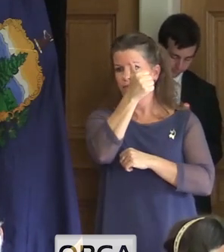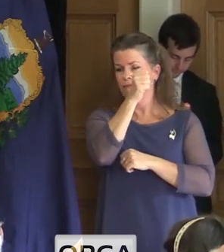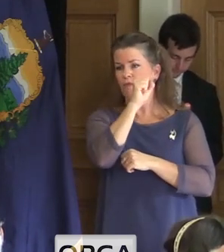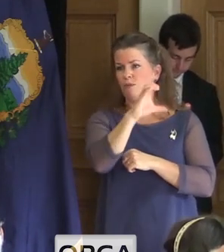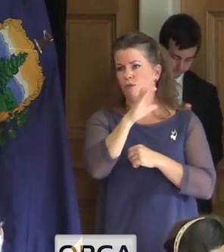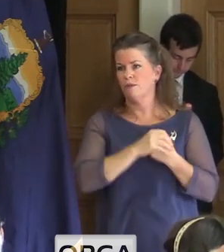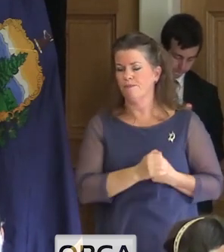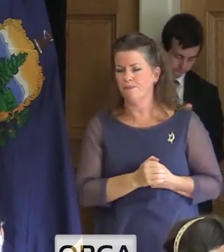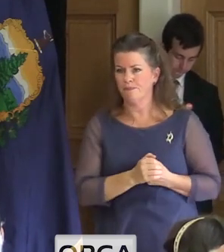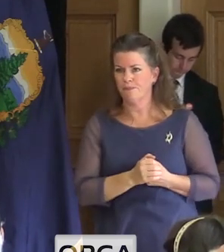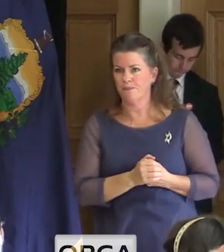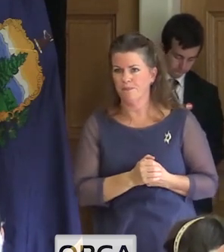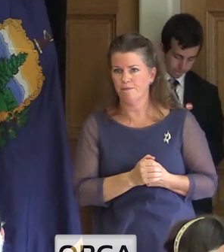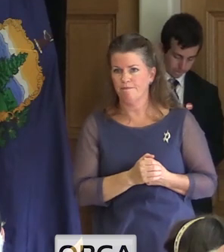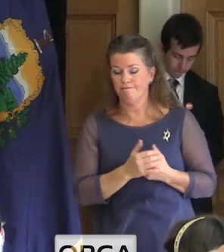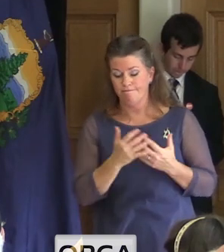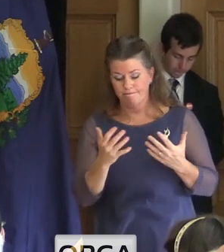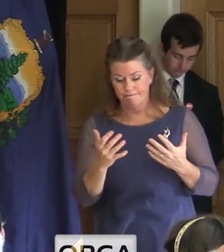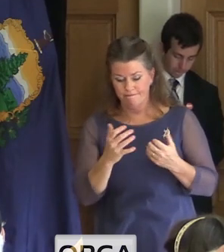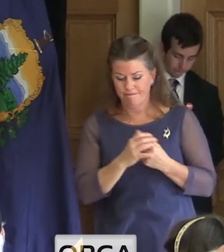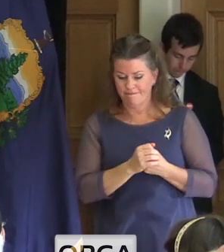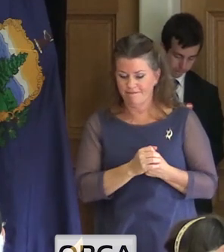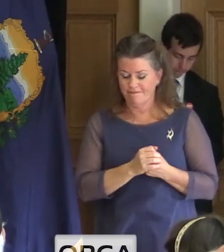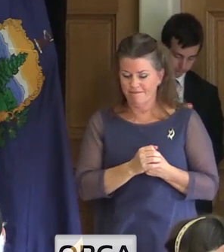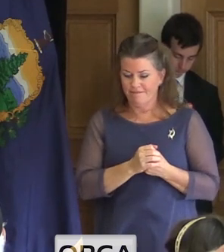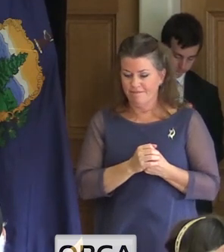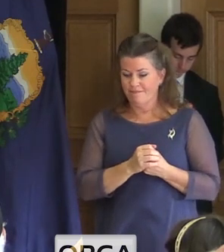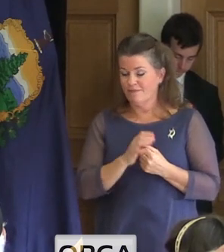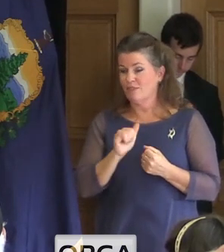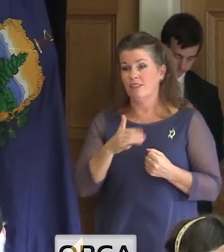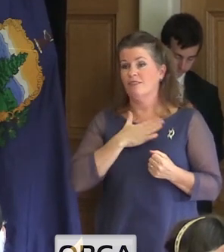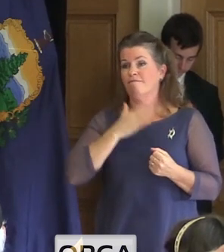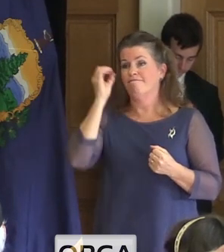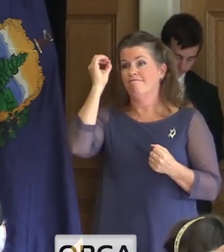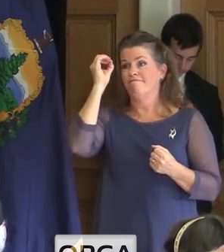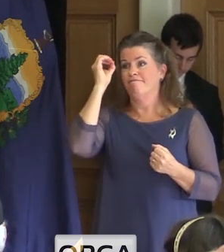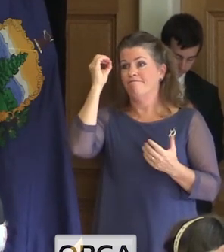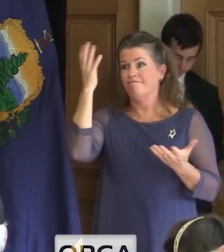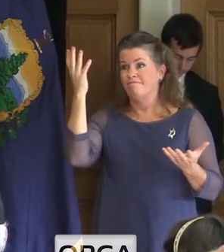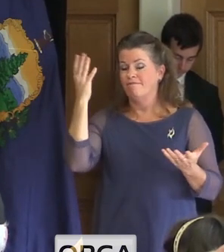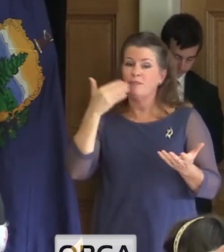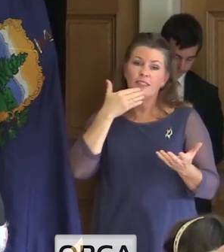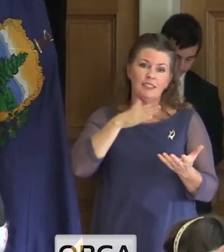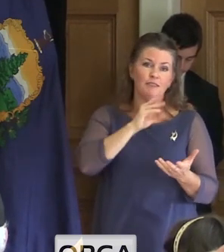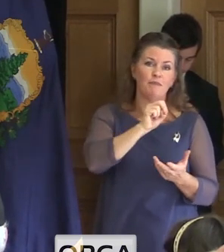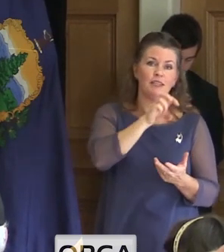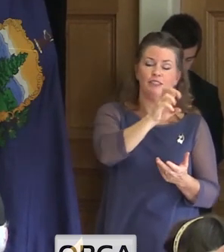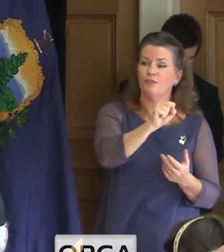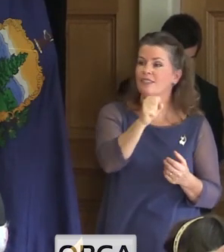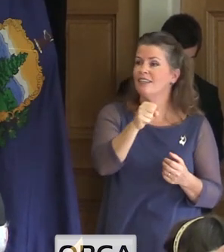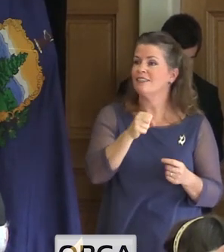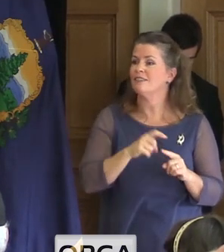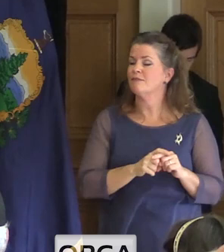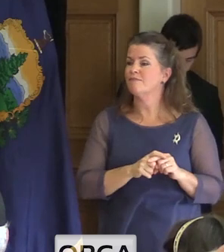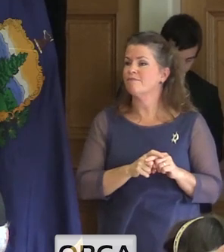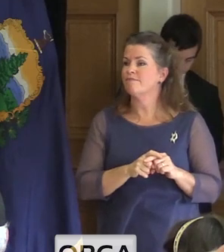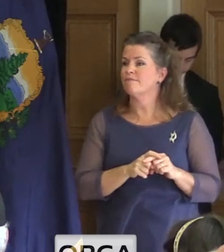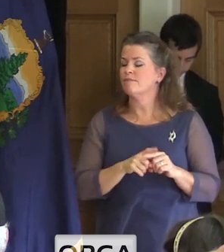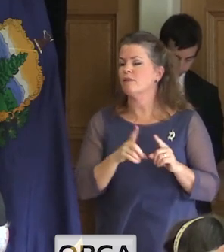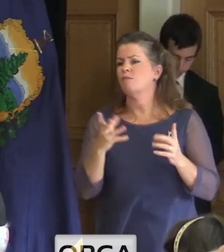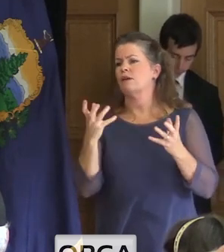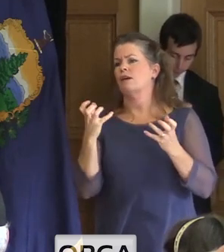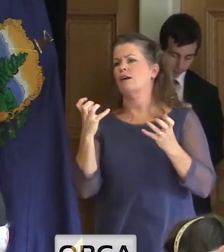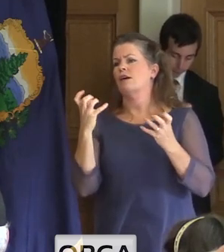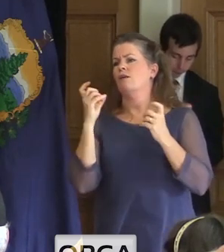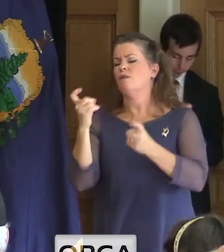bad news. And there's no way I can sugarcoat it. This is bad news. But I want to give you